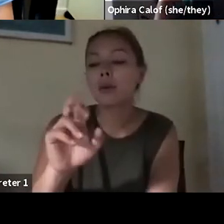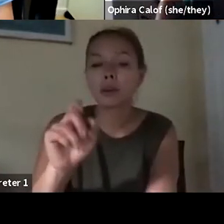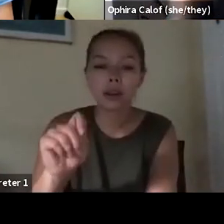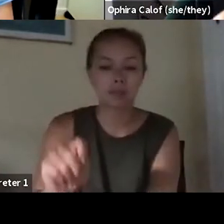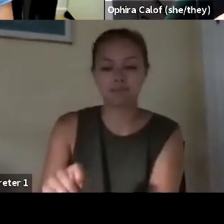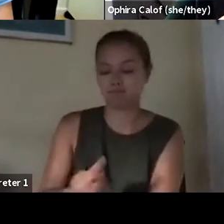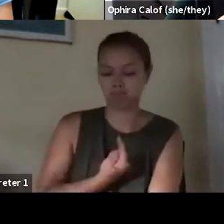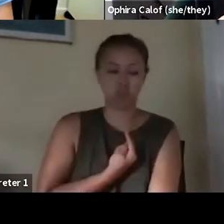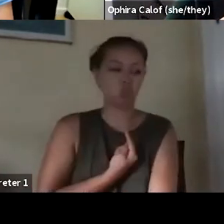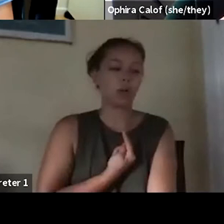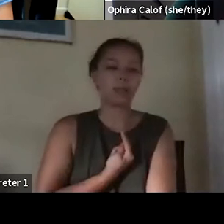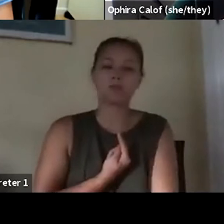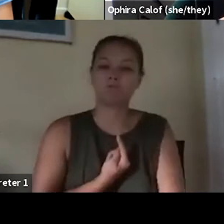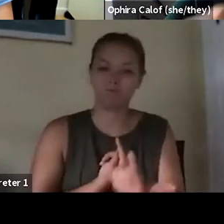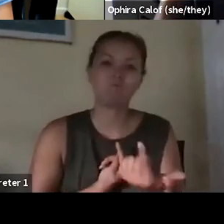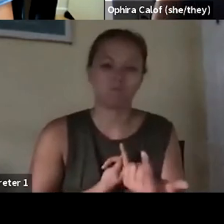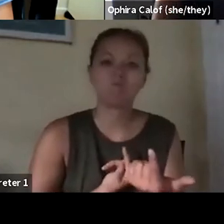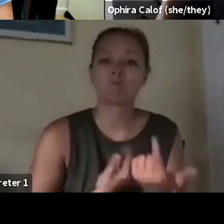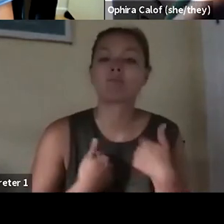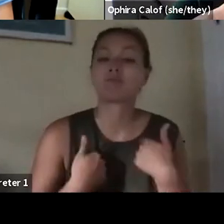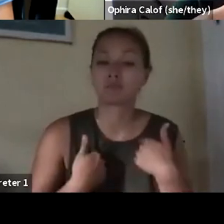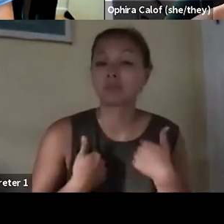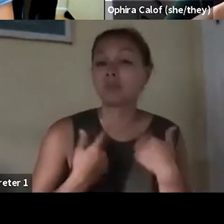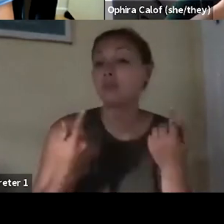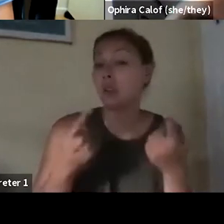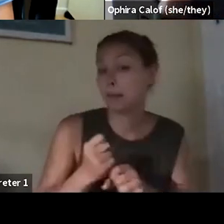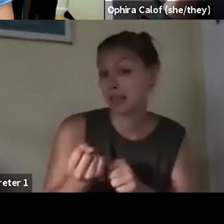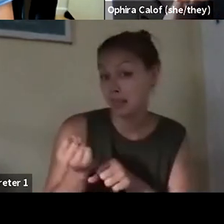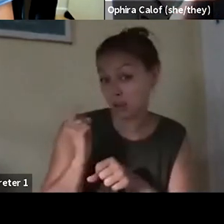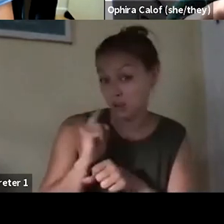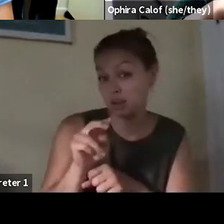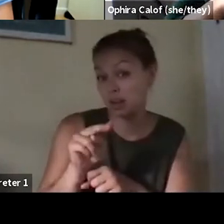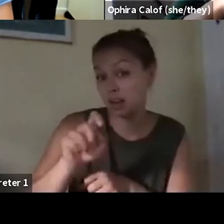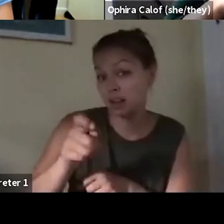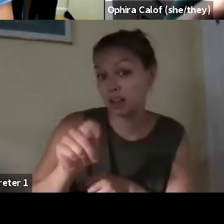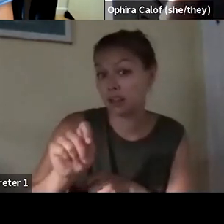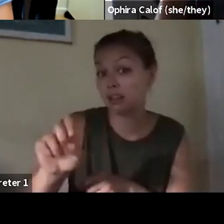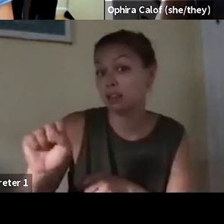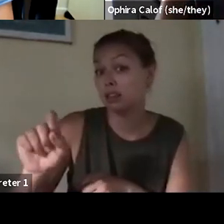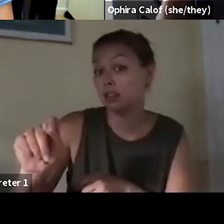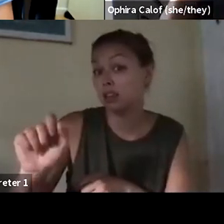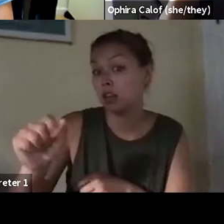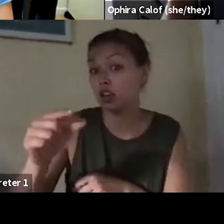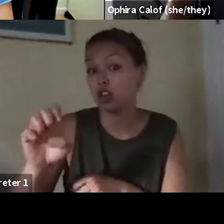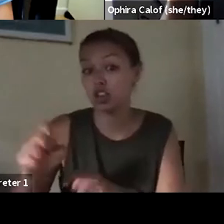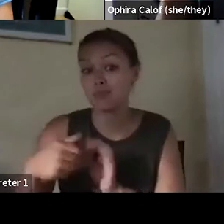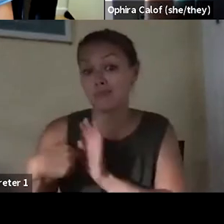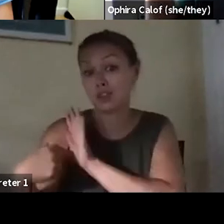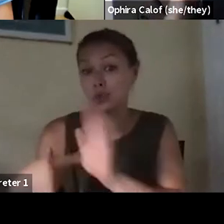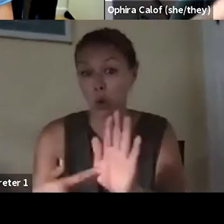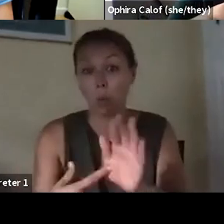premiere at the 2020 Next Stage Theater Festival. I was one of the only people who got a show live in